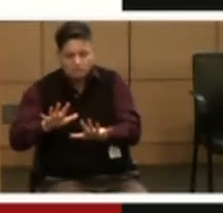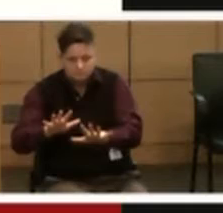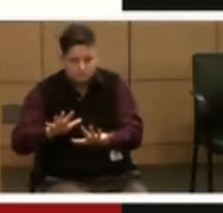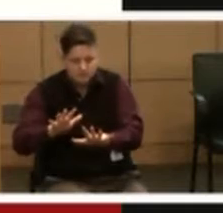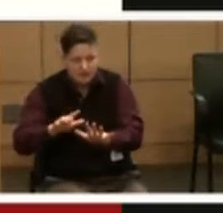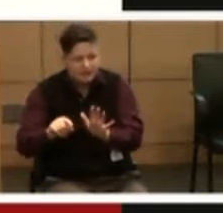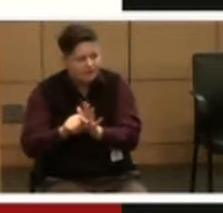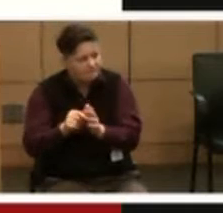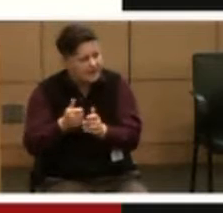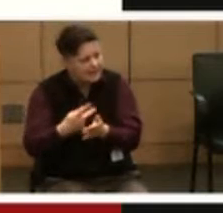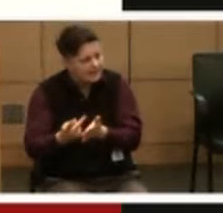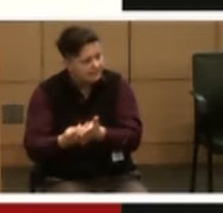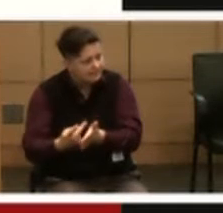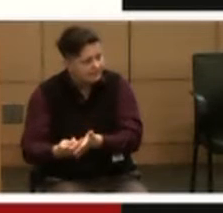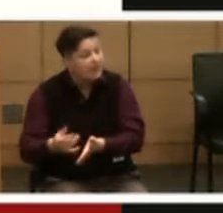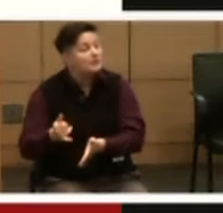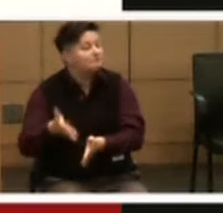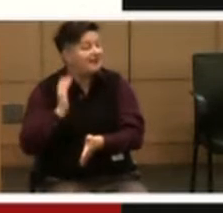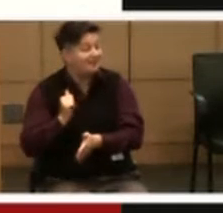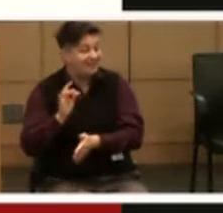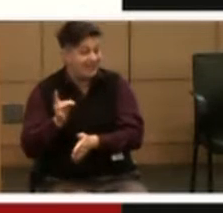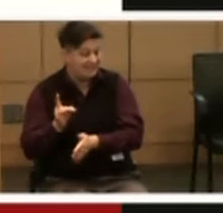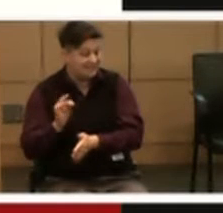attention, again, back in the 80s and 90s.